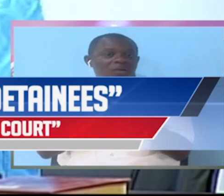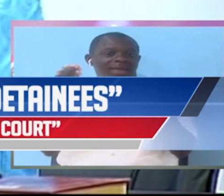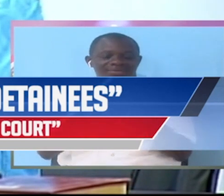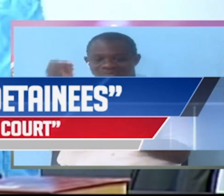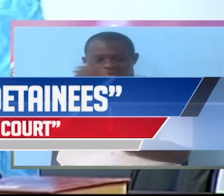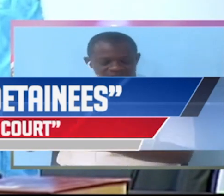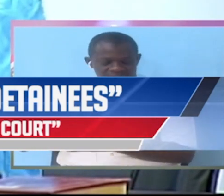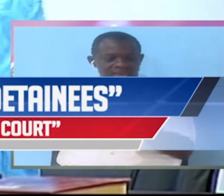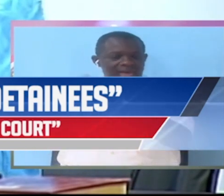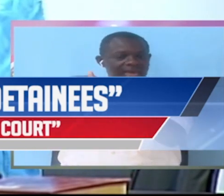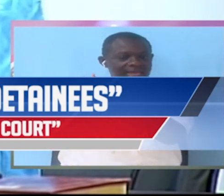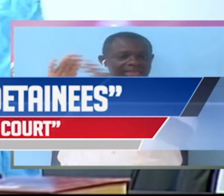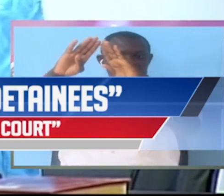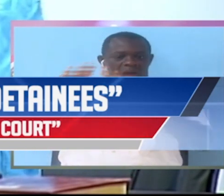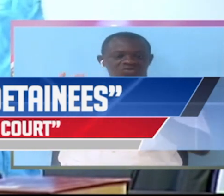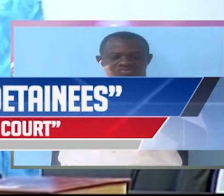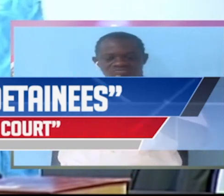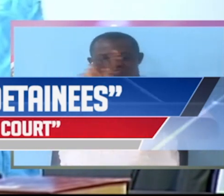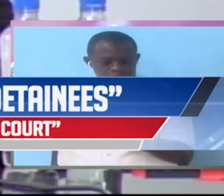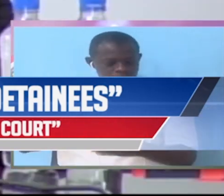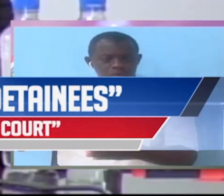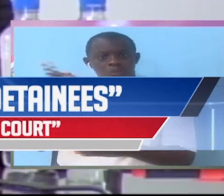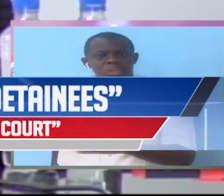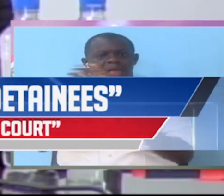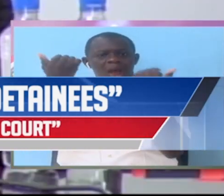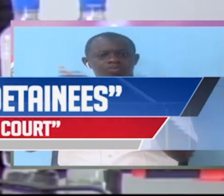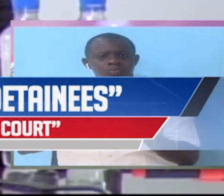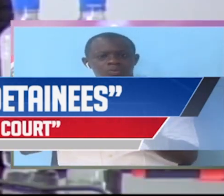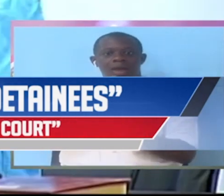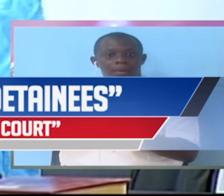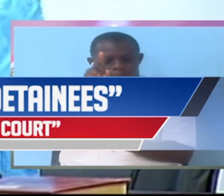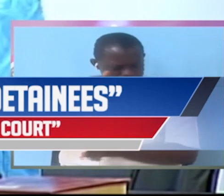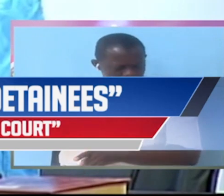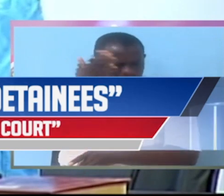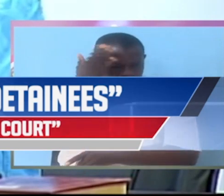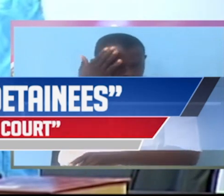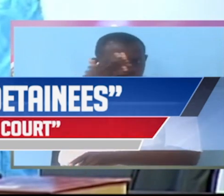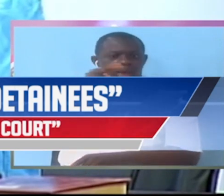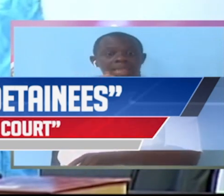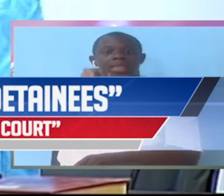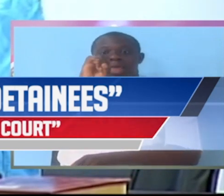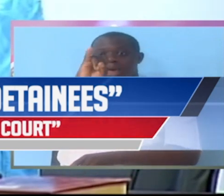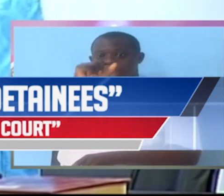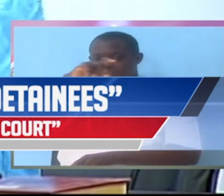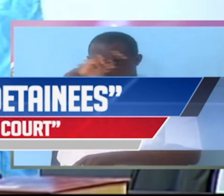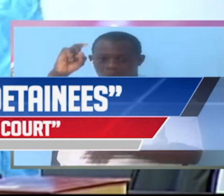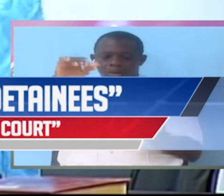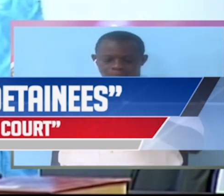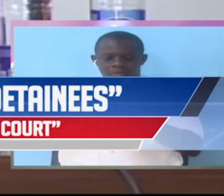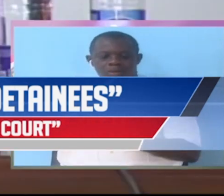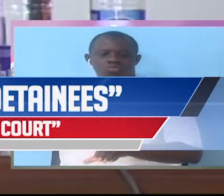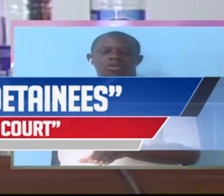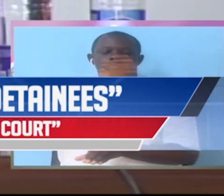the NIA. He said he knew about their torture when they were brought before an investigative panel, which he was a part